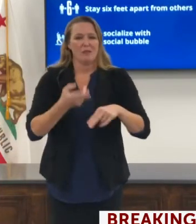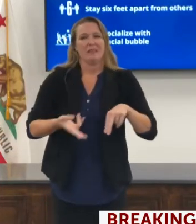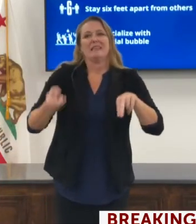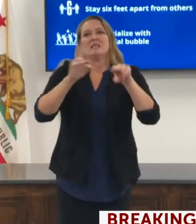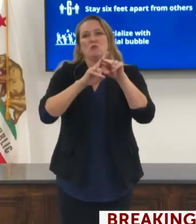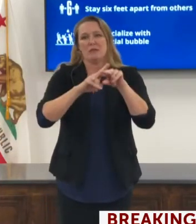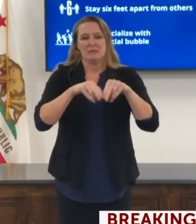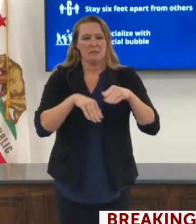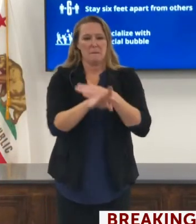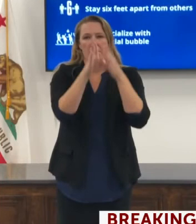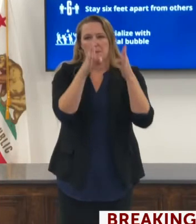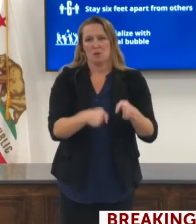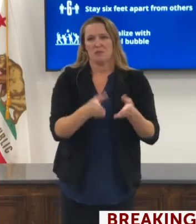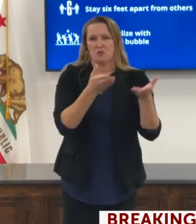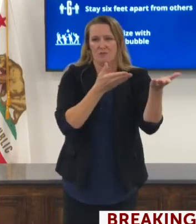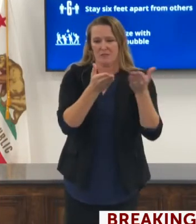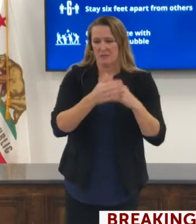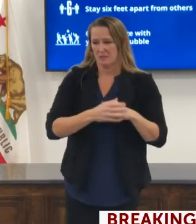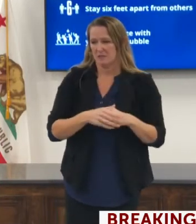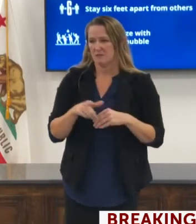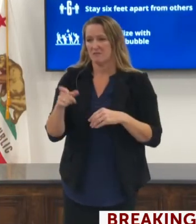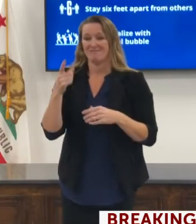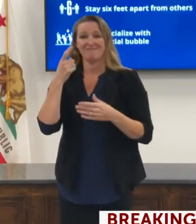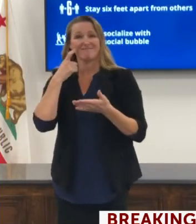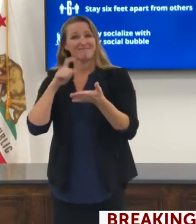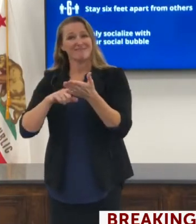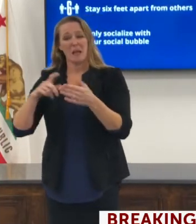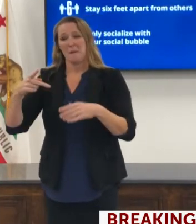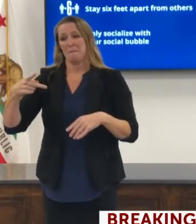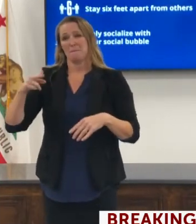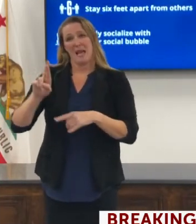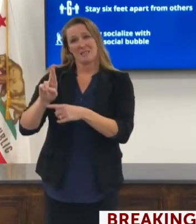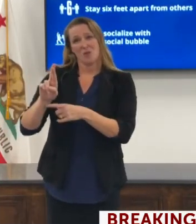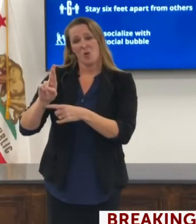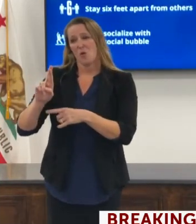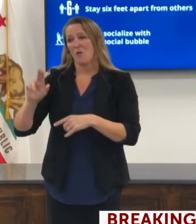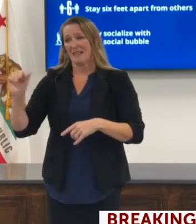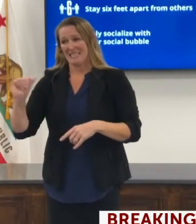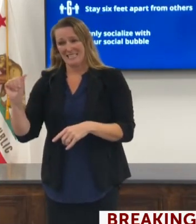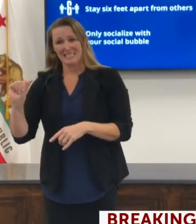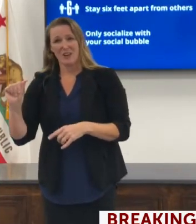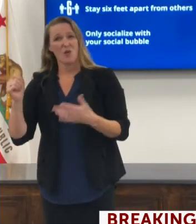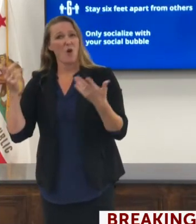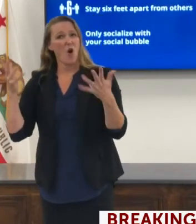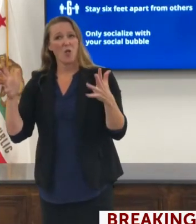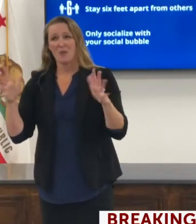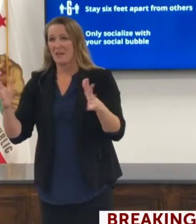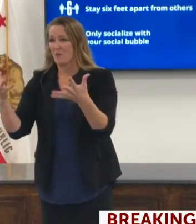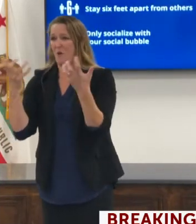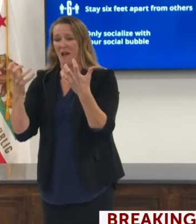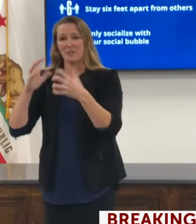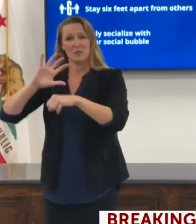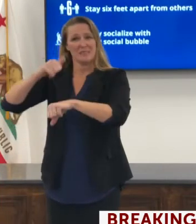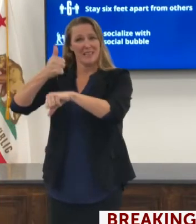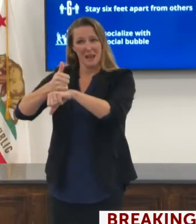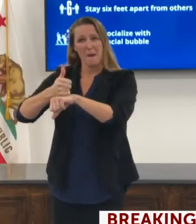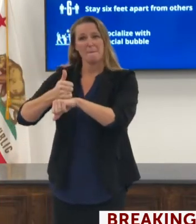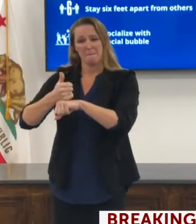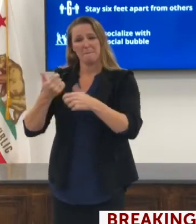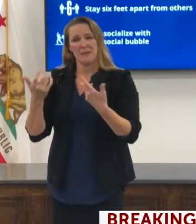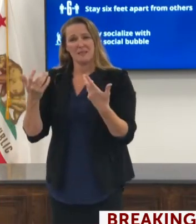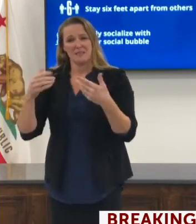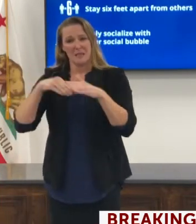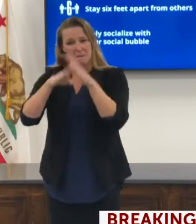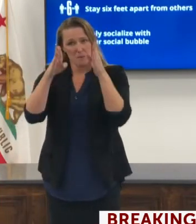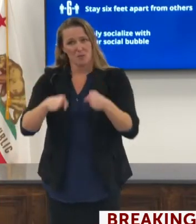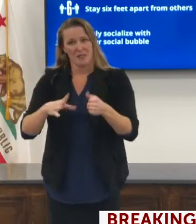already started that. Plans were online with Atascadero and Paso Robles to increase theirs, as well as San Miguel this week. So